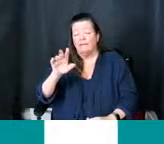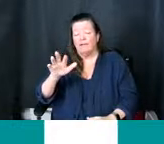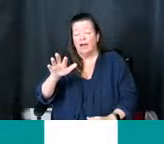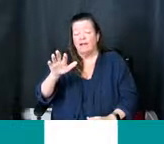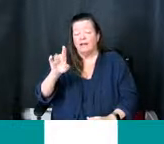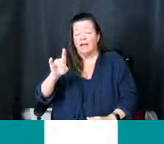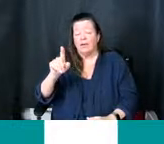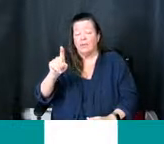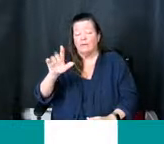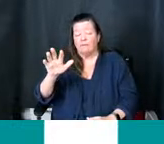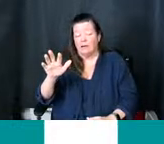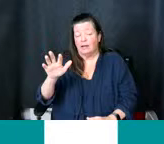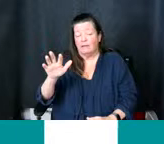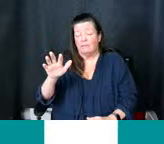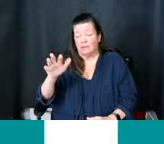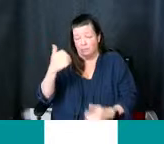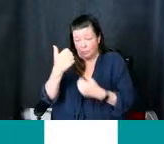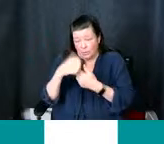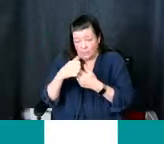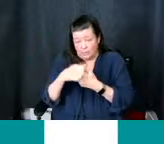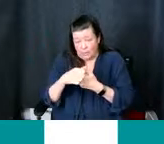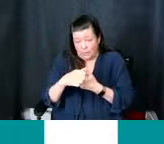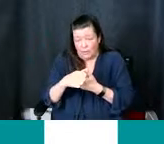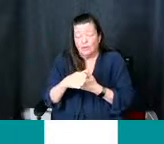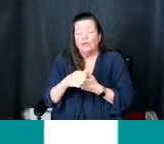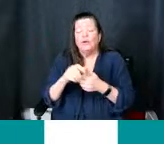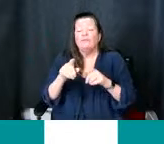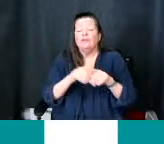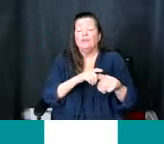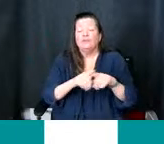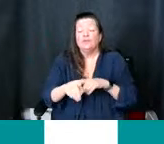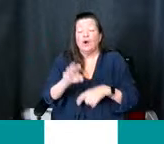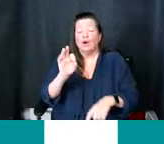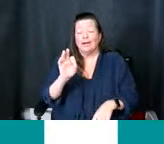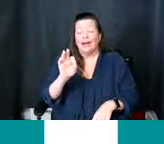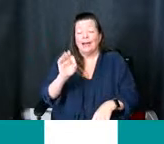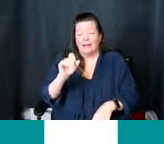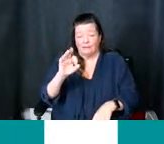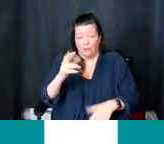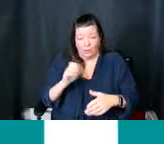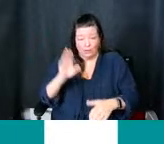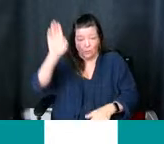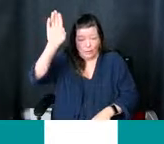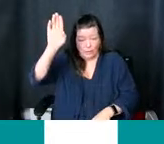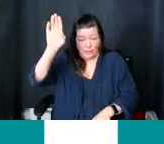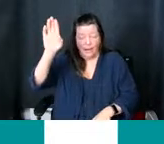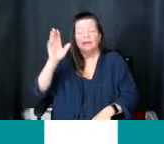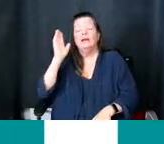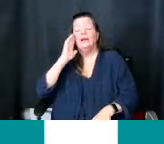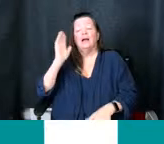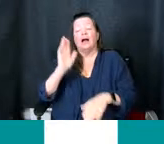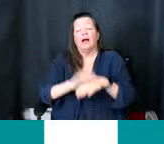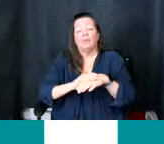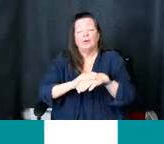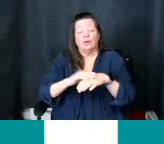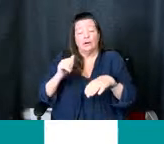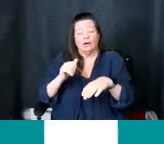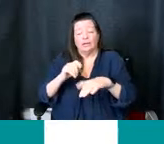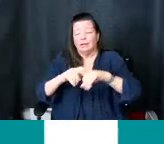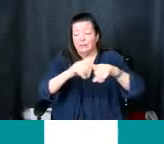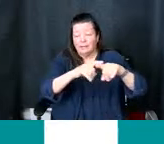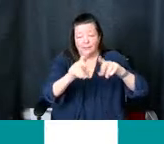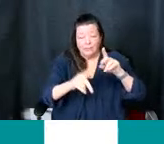503-85815. Please remember to dial *9 to raise your hand. I will call on participants to provide